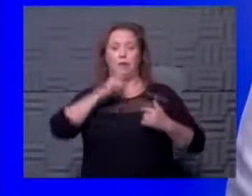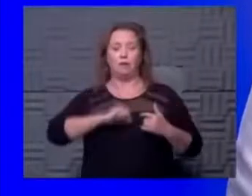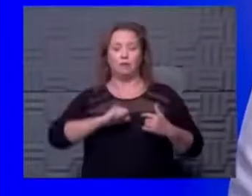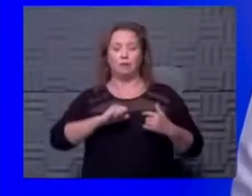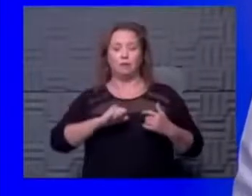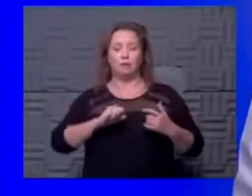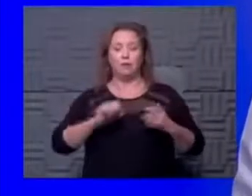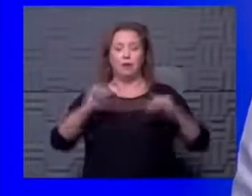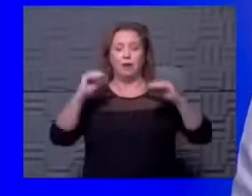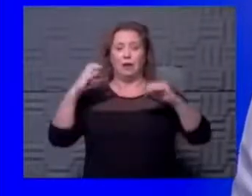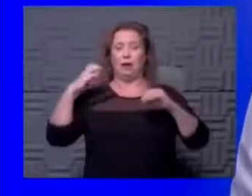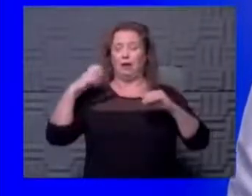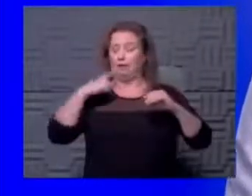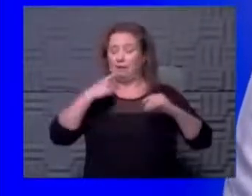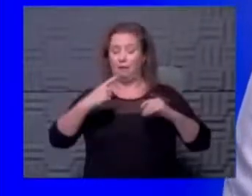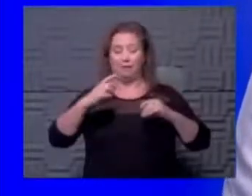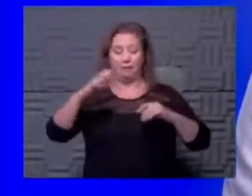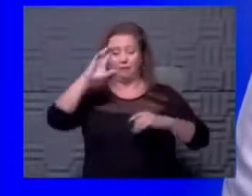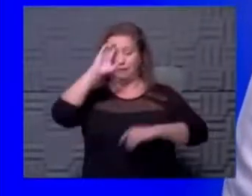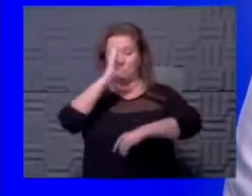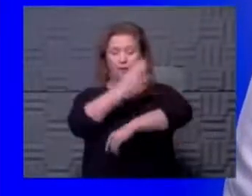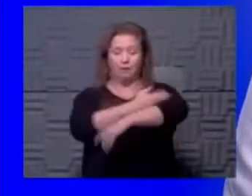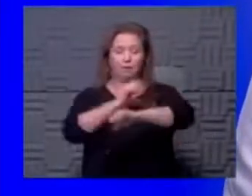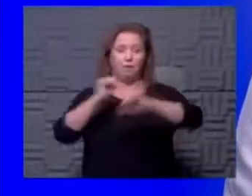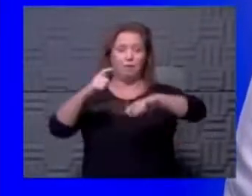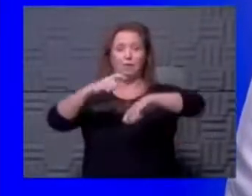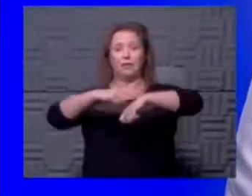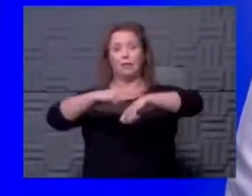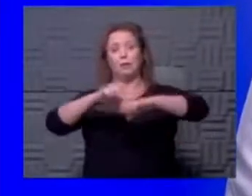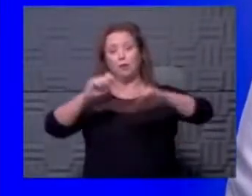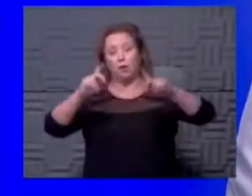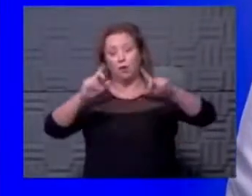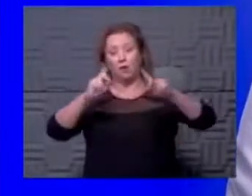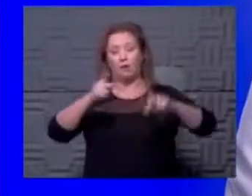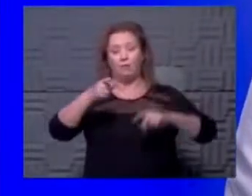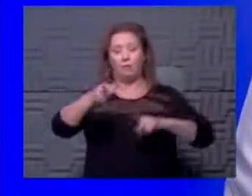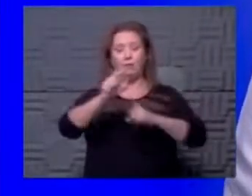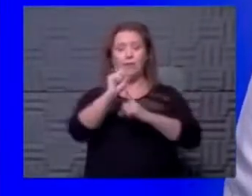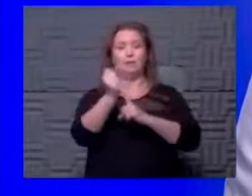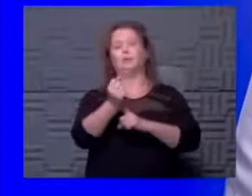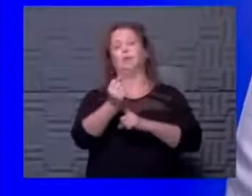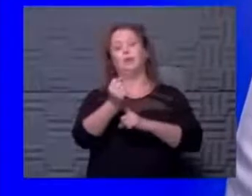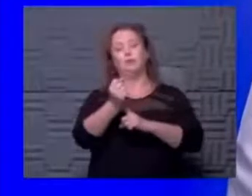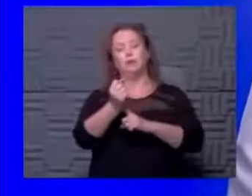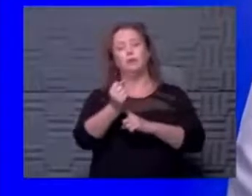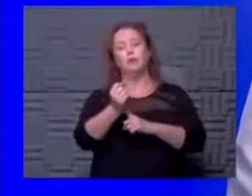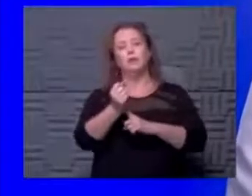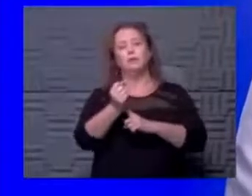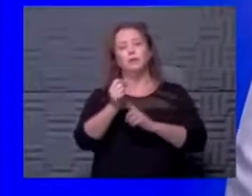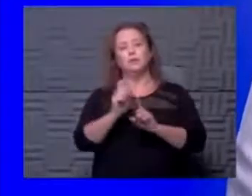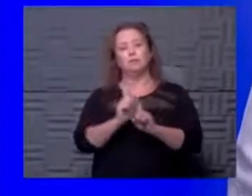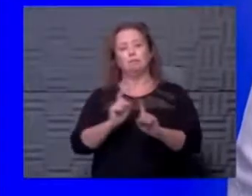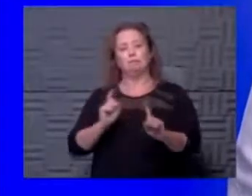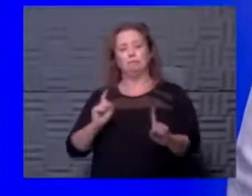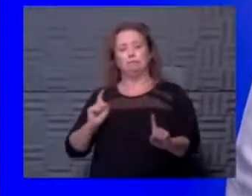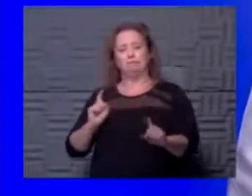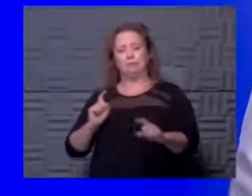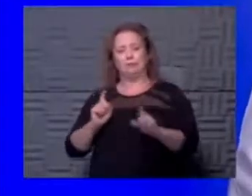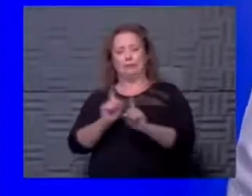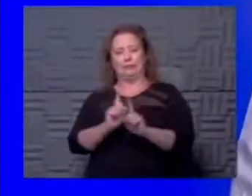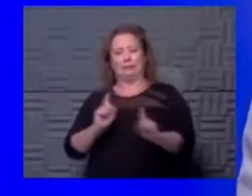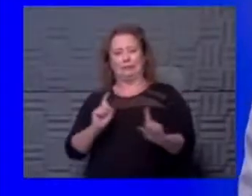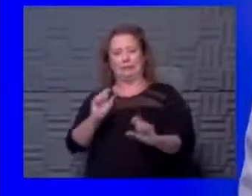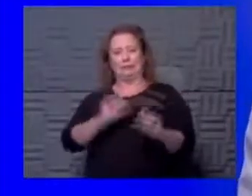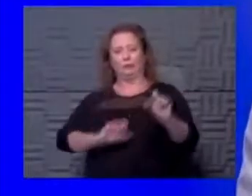absolutely. But I coach my son all the time, okay, if you have to be in this situation, just ease back a little bit and keep that